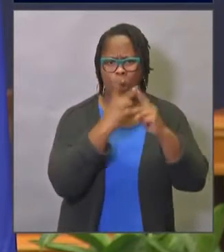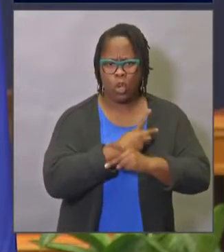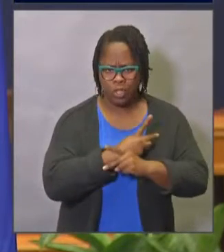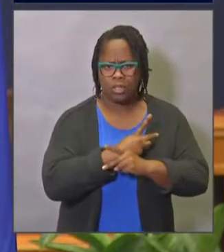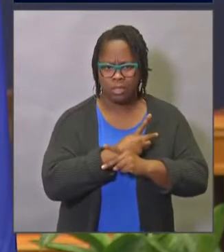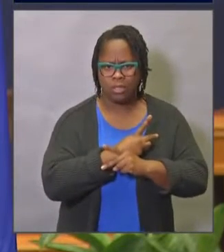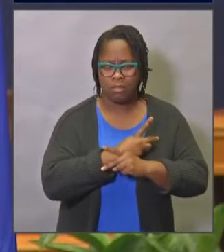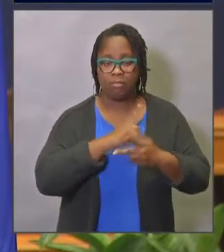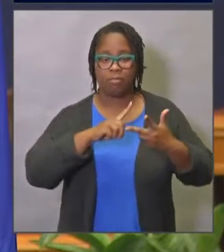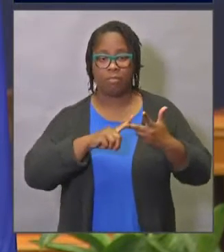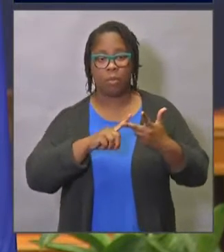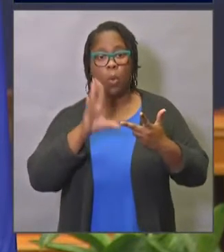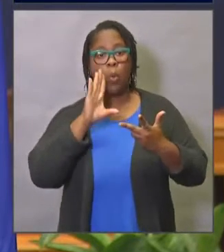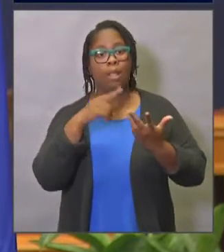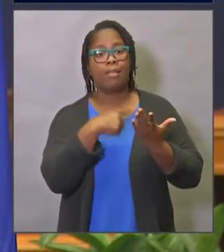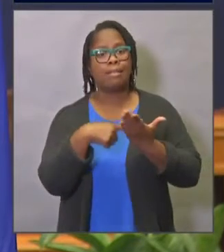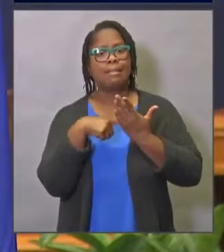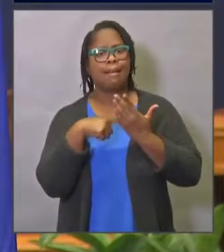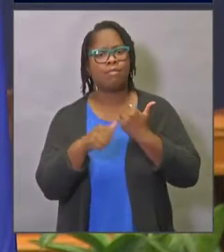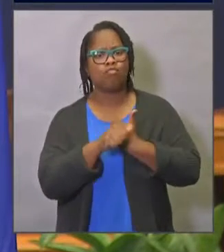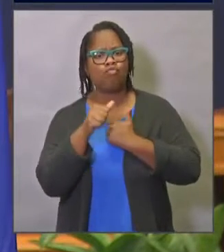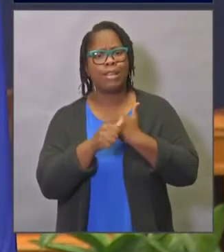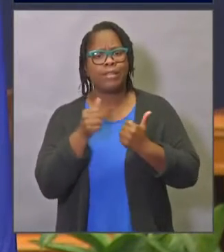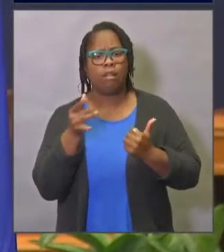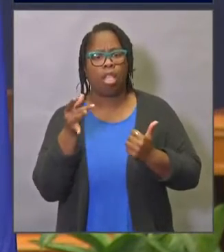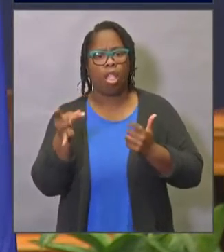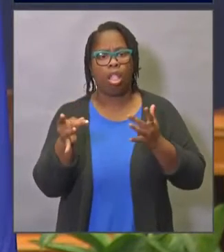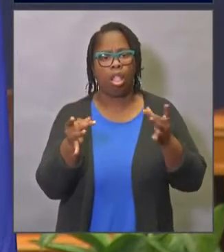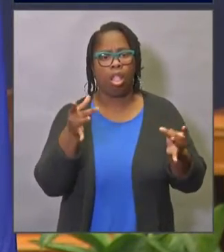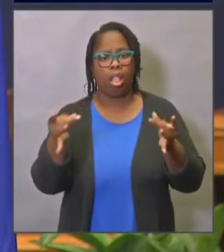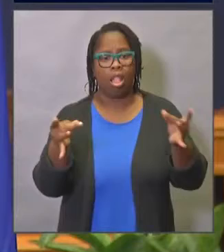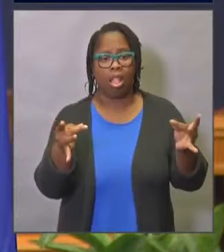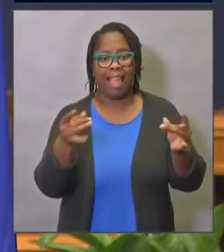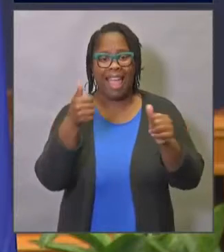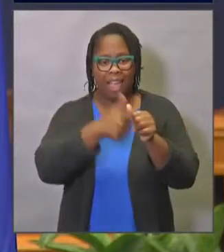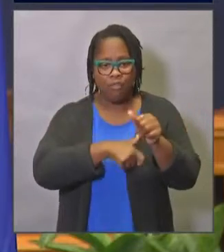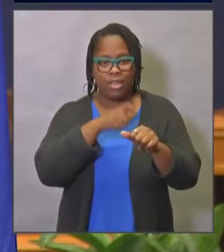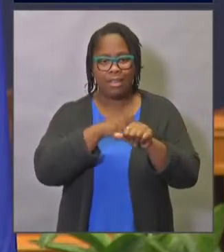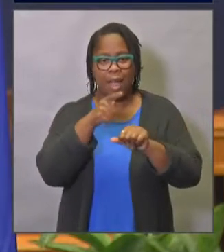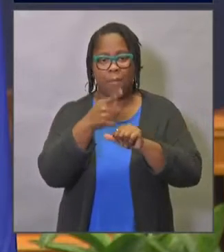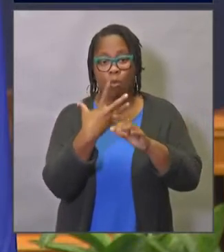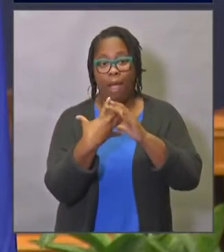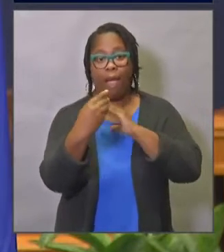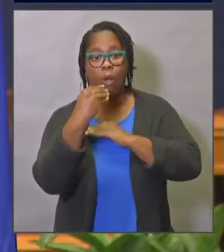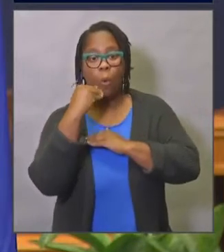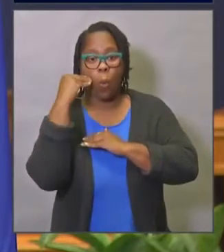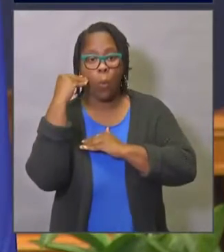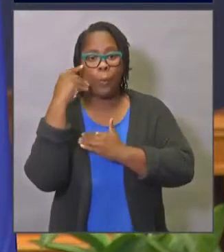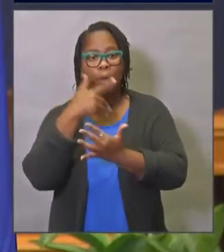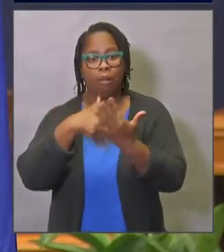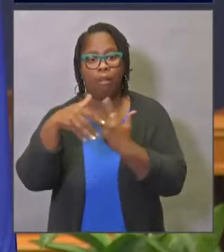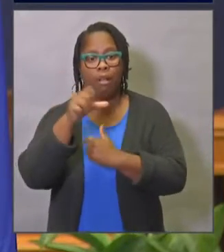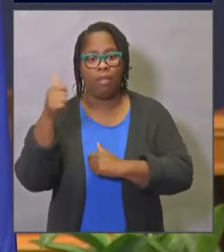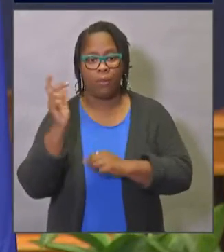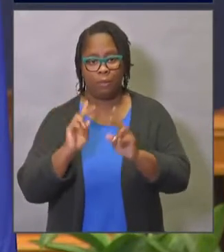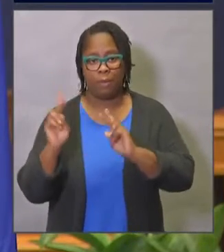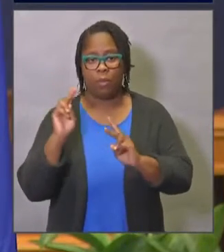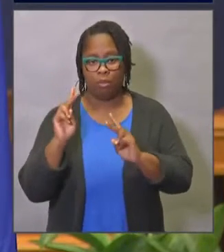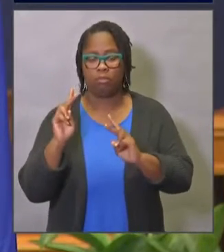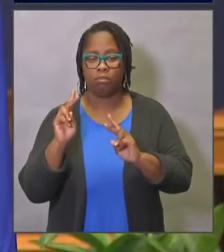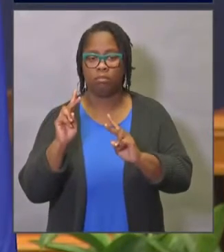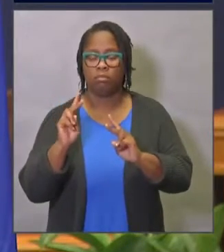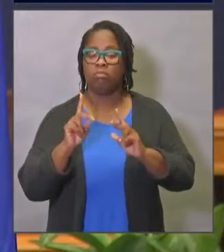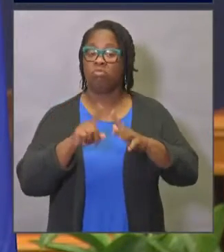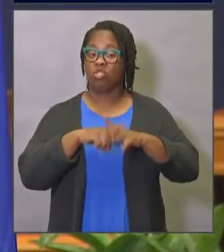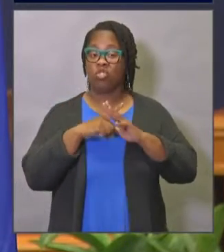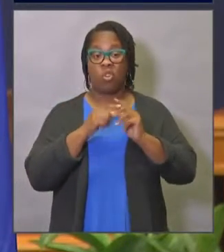I'll discuss the risk of transmission every time you are outside your home and you're around other people. I do want to start by sharing